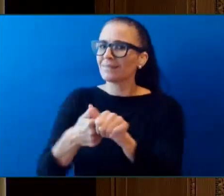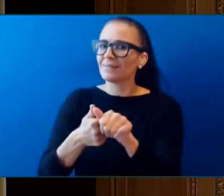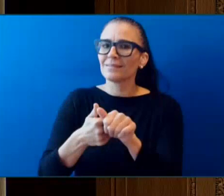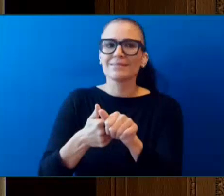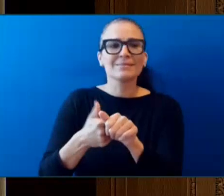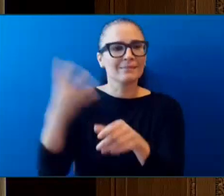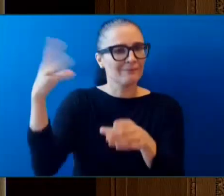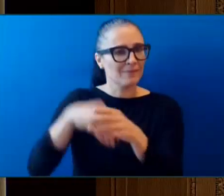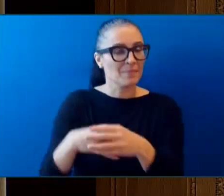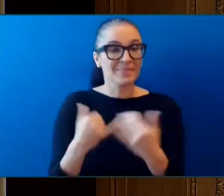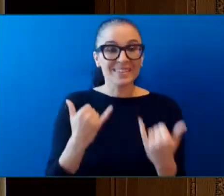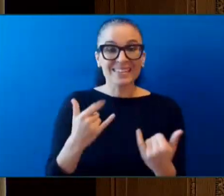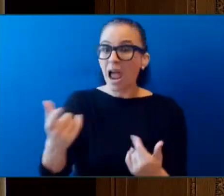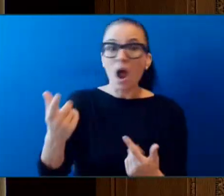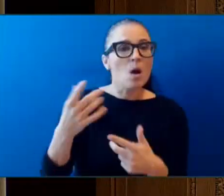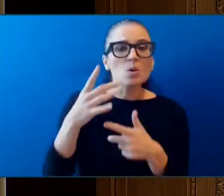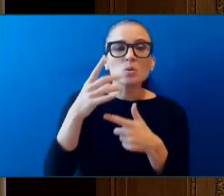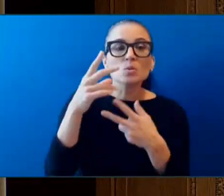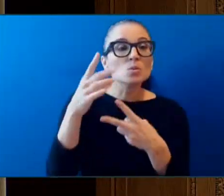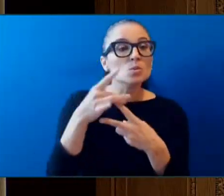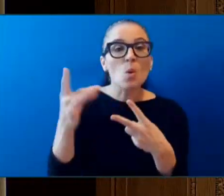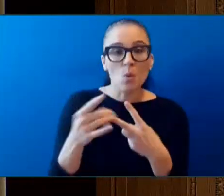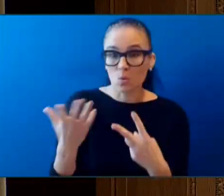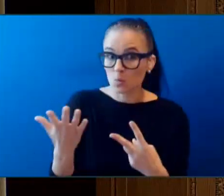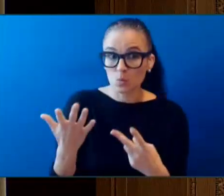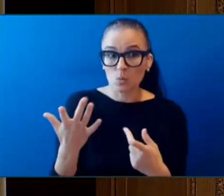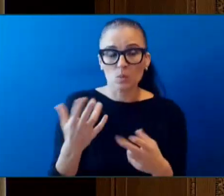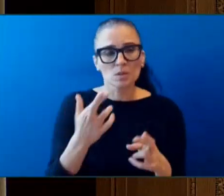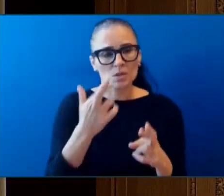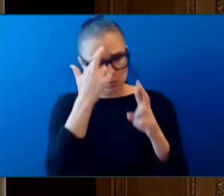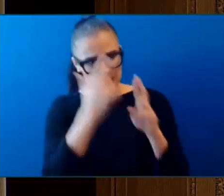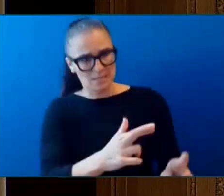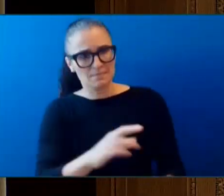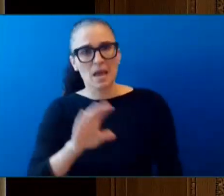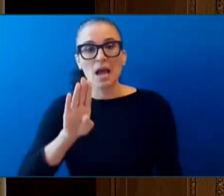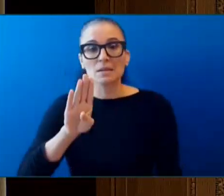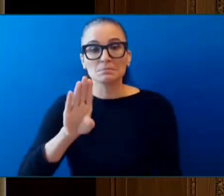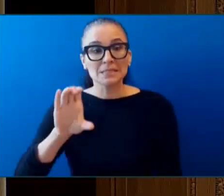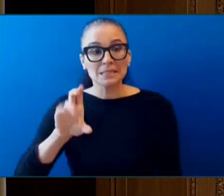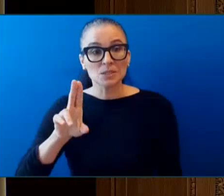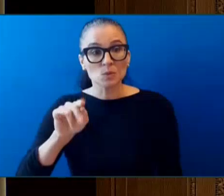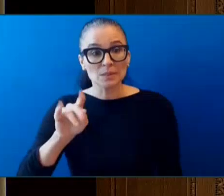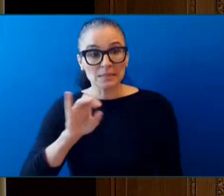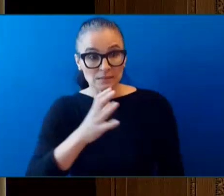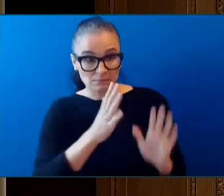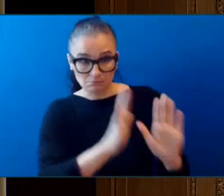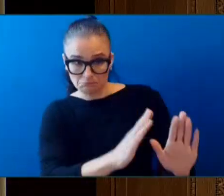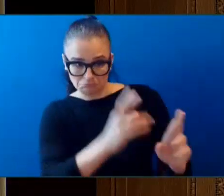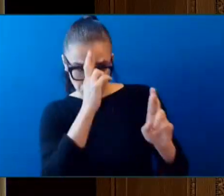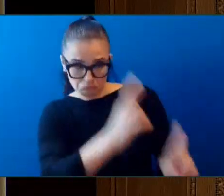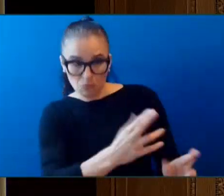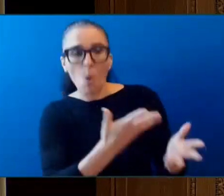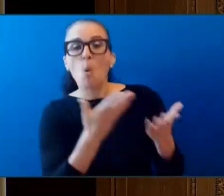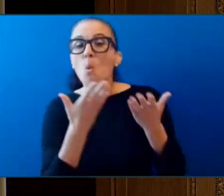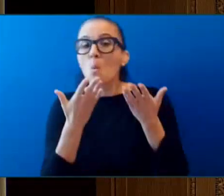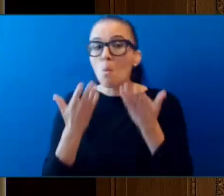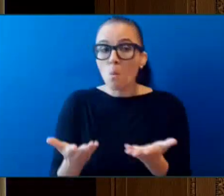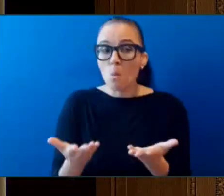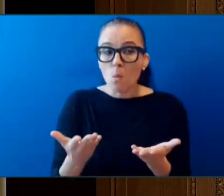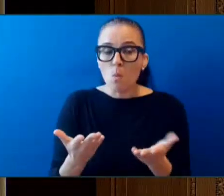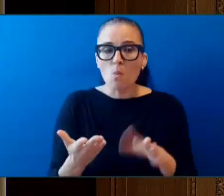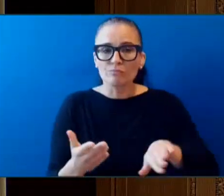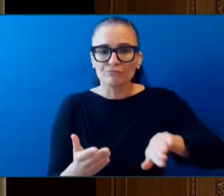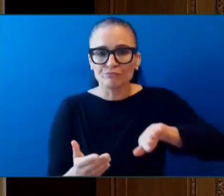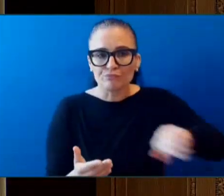jurisdictional authority of the BCUC or overruling that via direction to funnel funds into what would in effect